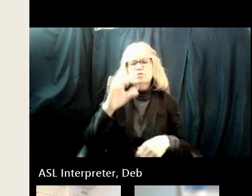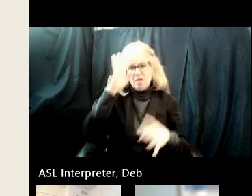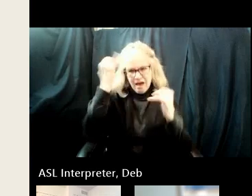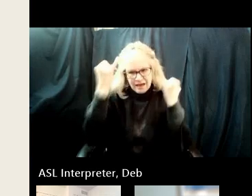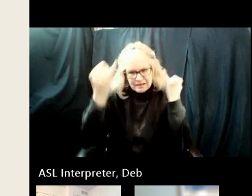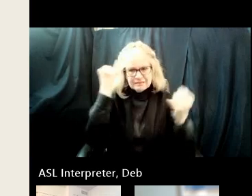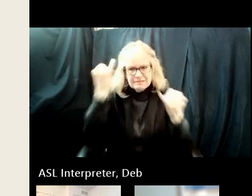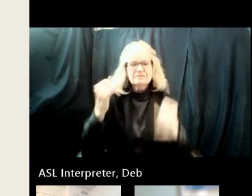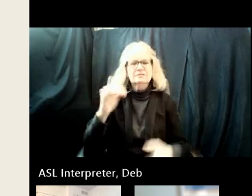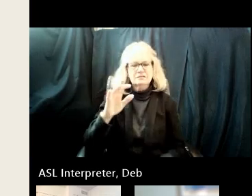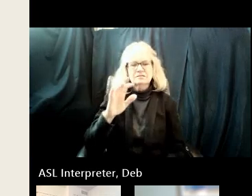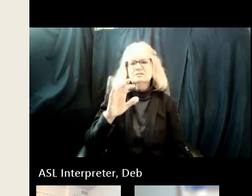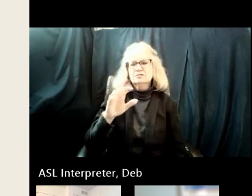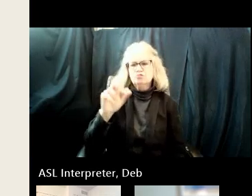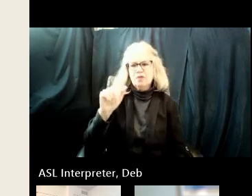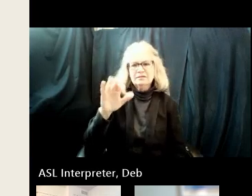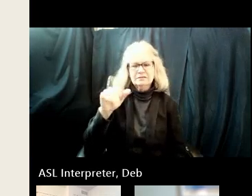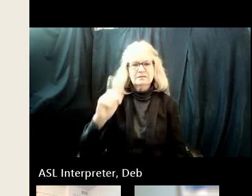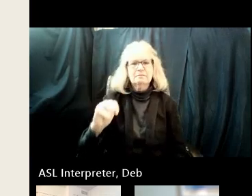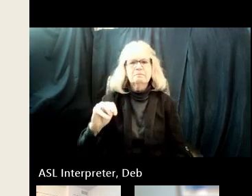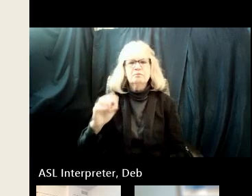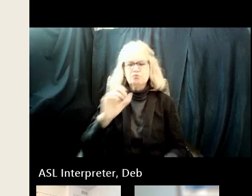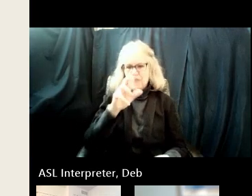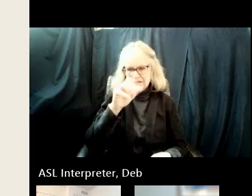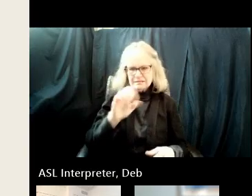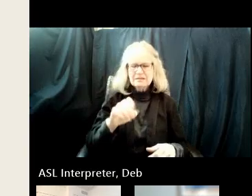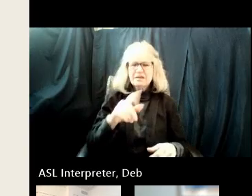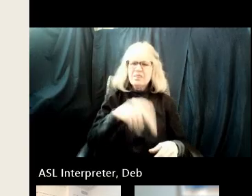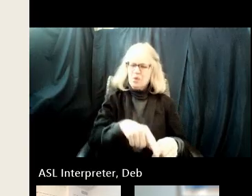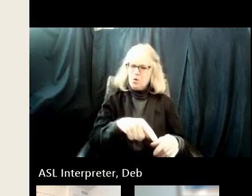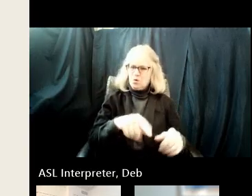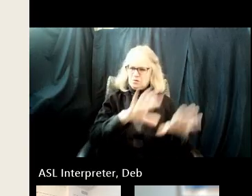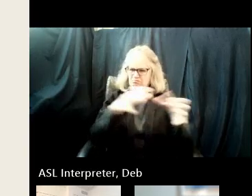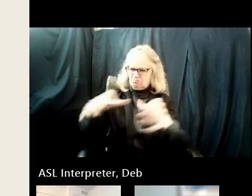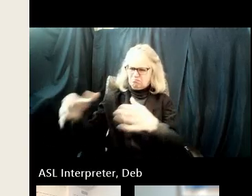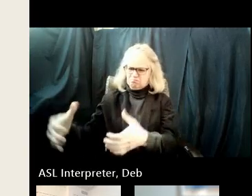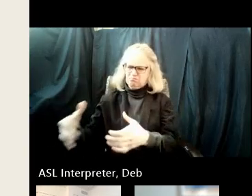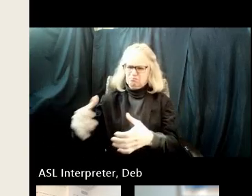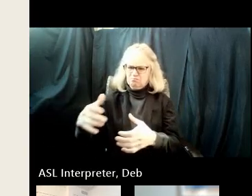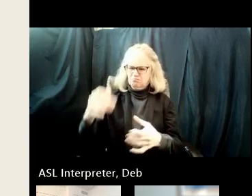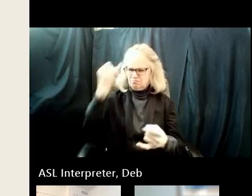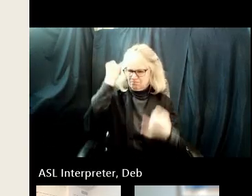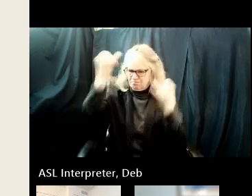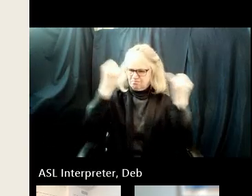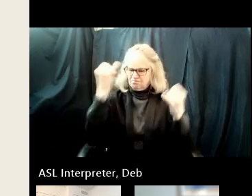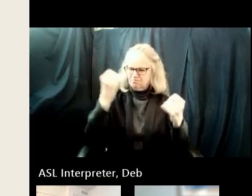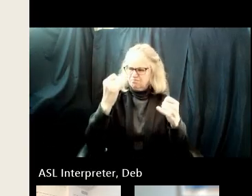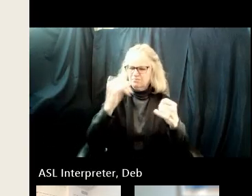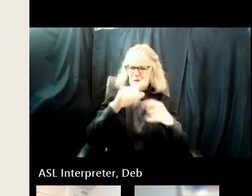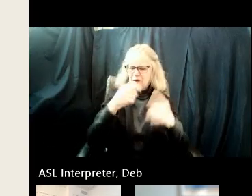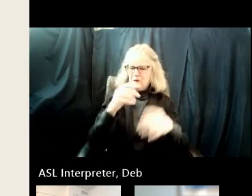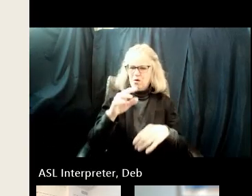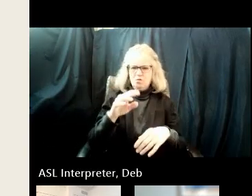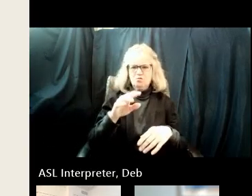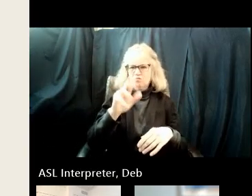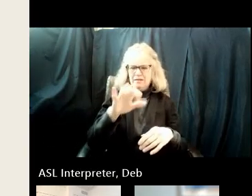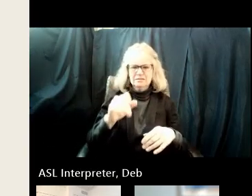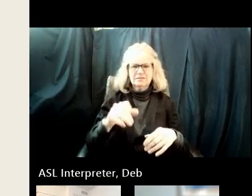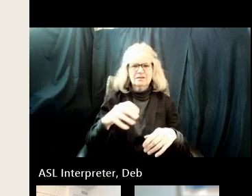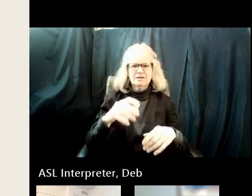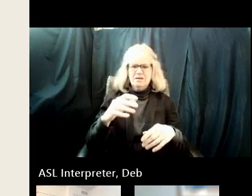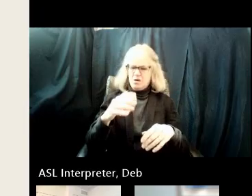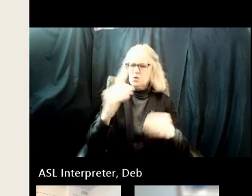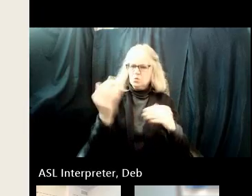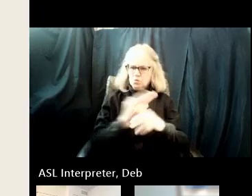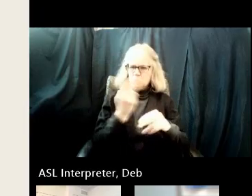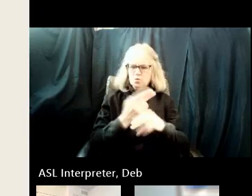These categories and these myths about race were then used to justify unequal treatment, poor treatment, or